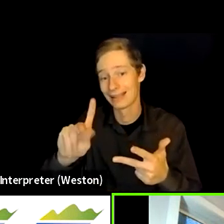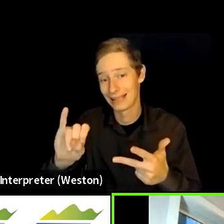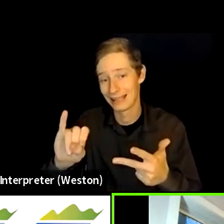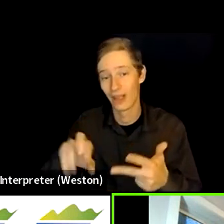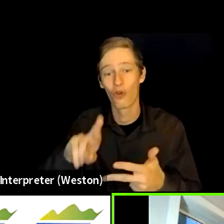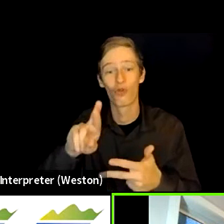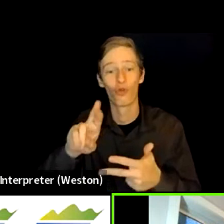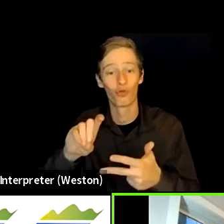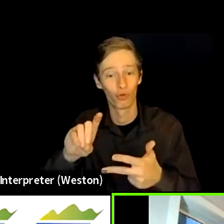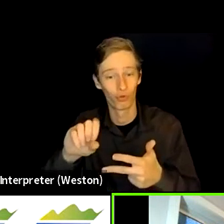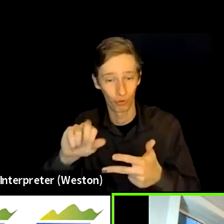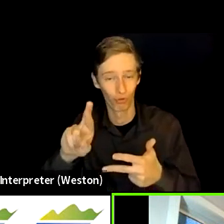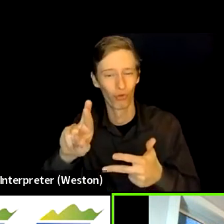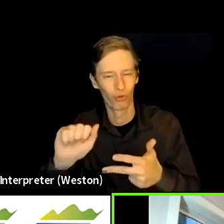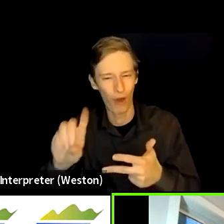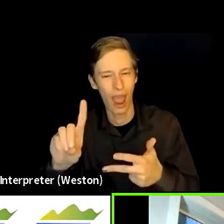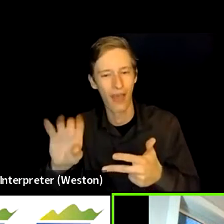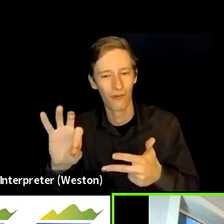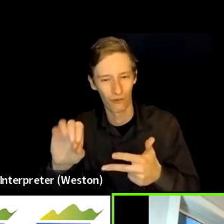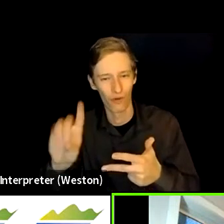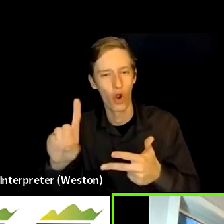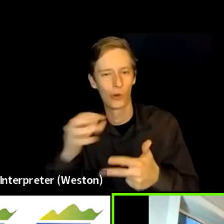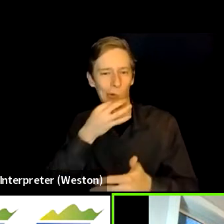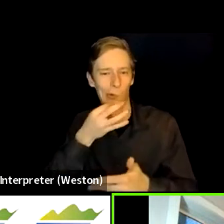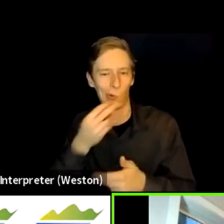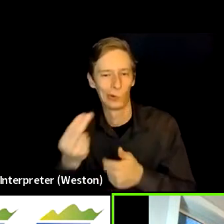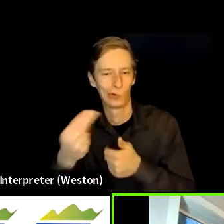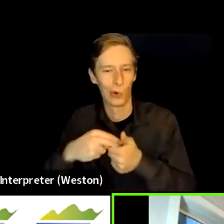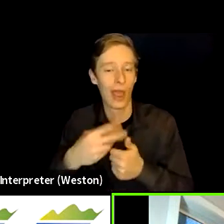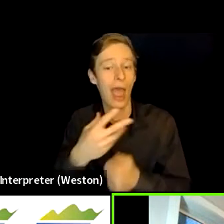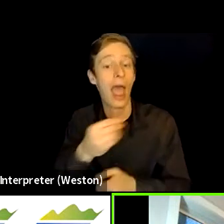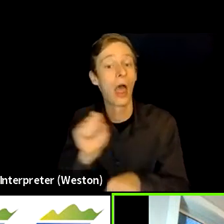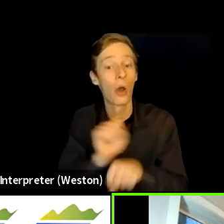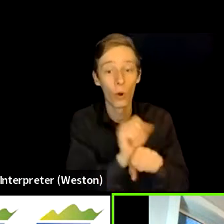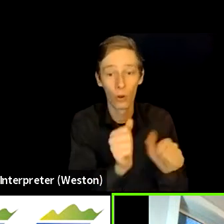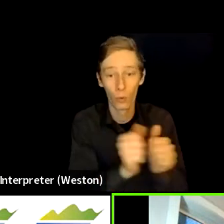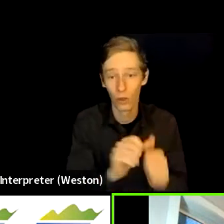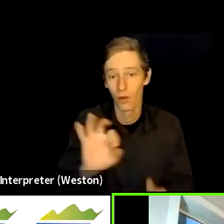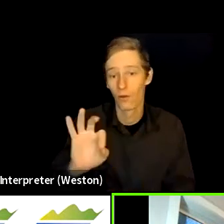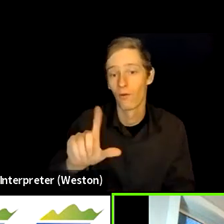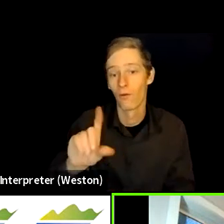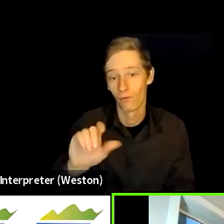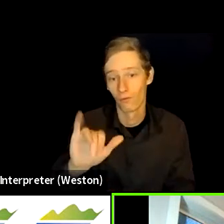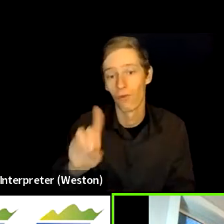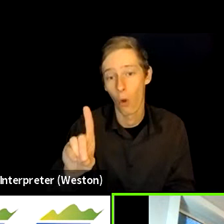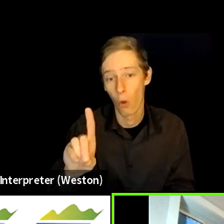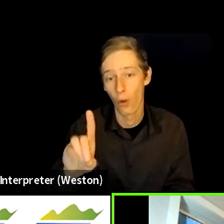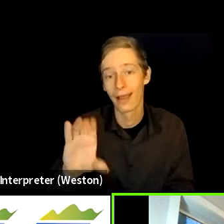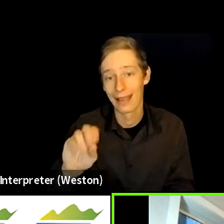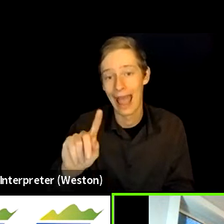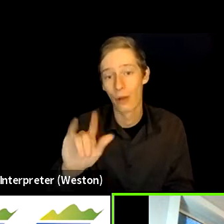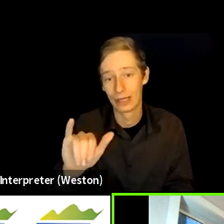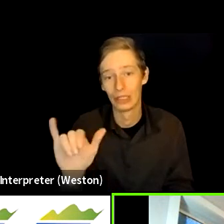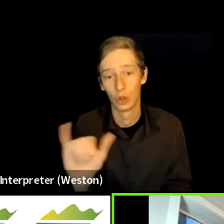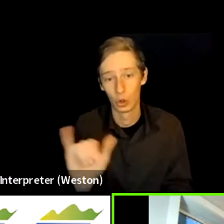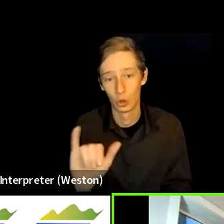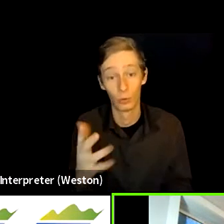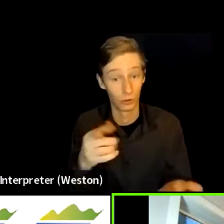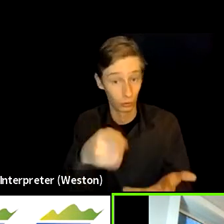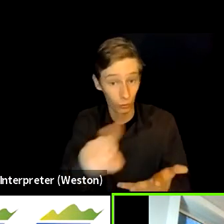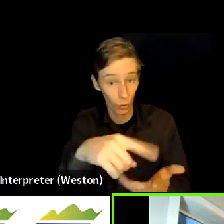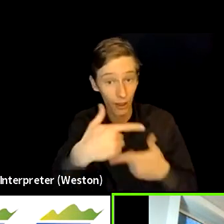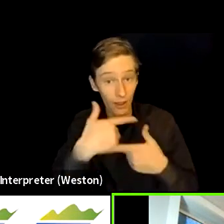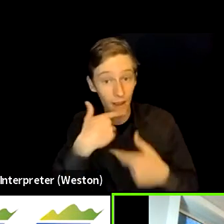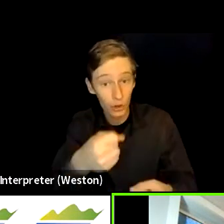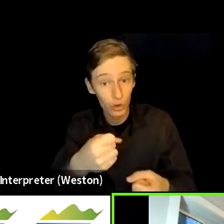with doing self-collected swabbing. And we're working with Floyd as well. Anybody who is interested in getting a test